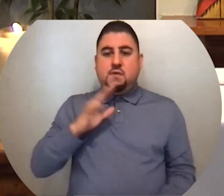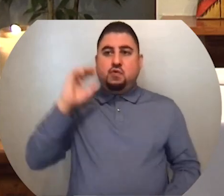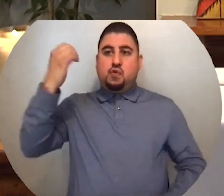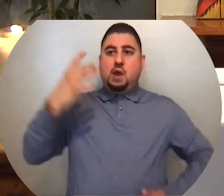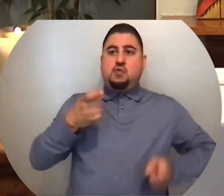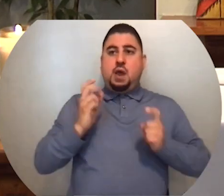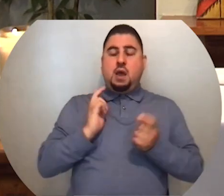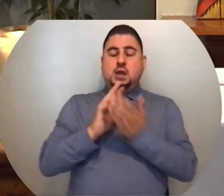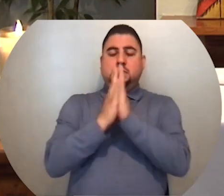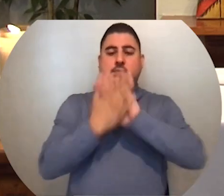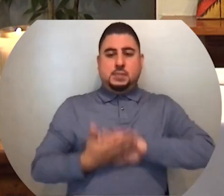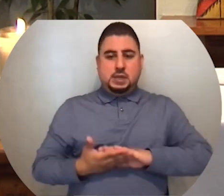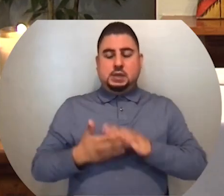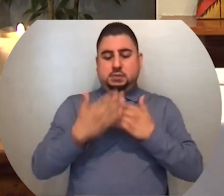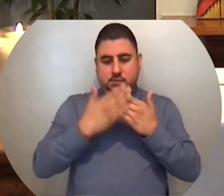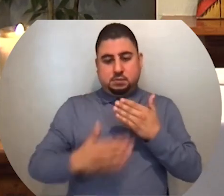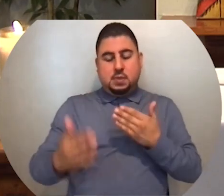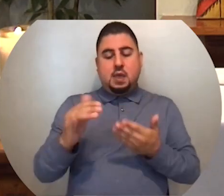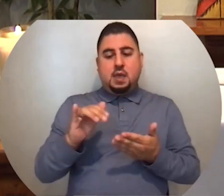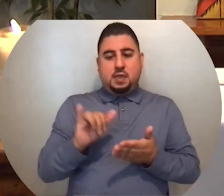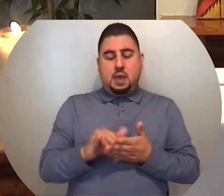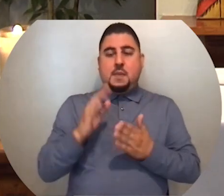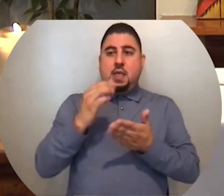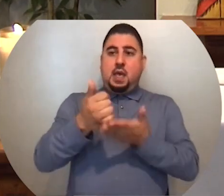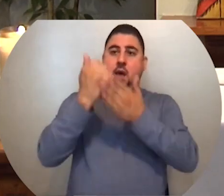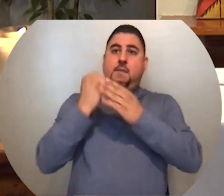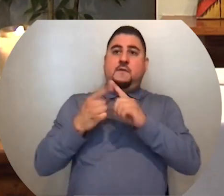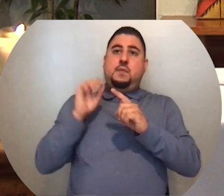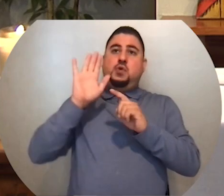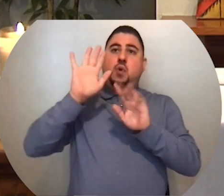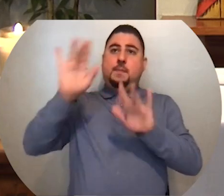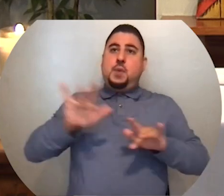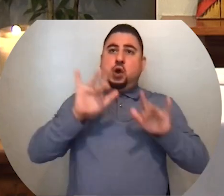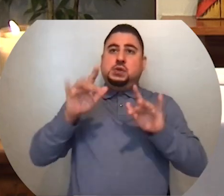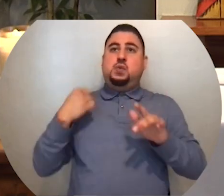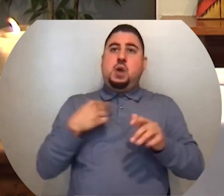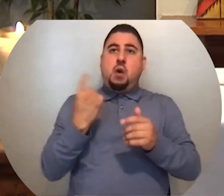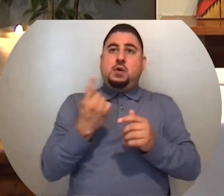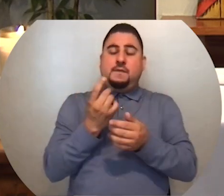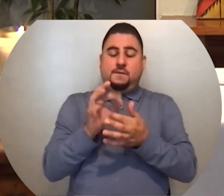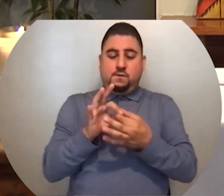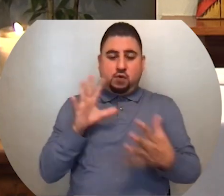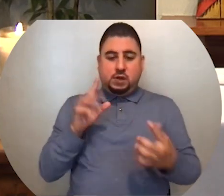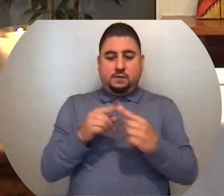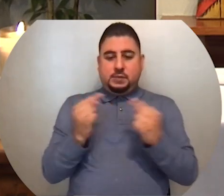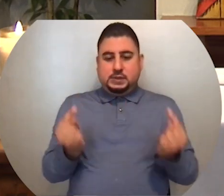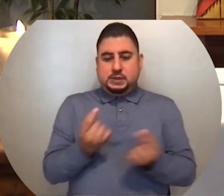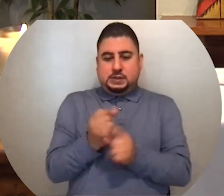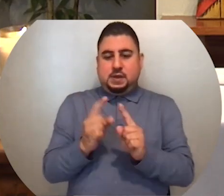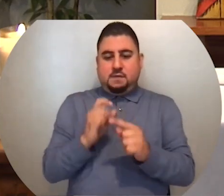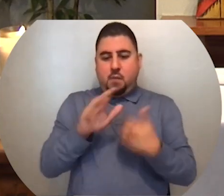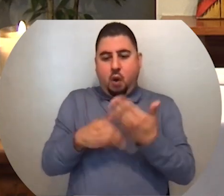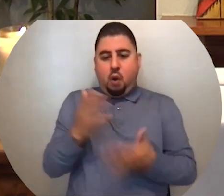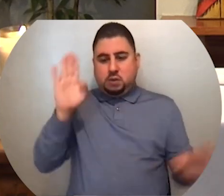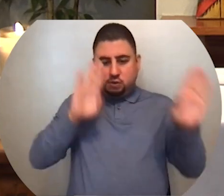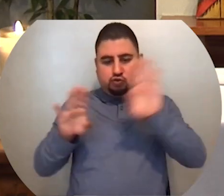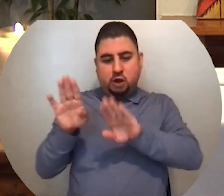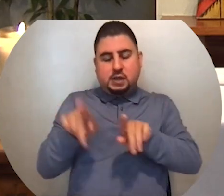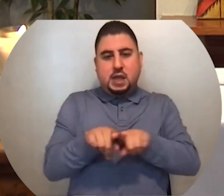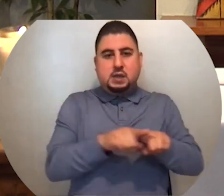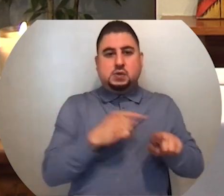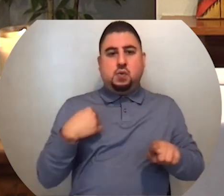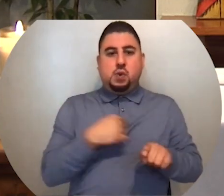graciously grant peace in our days, that, by the help of your mercy, we may be always free from sin and safe from all distress,